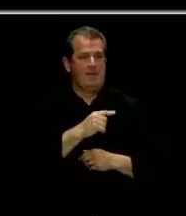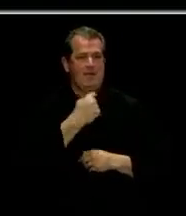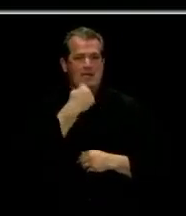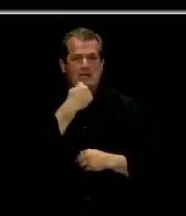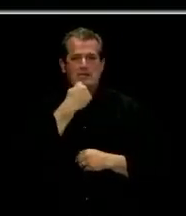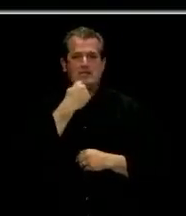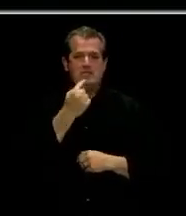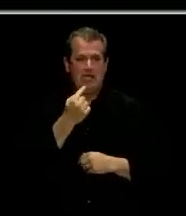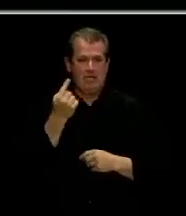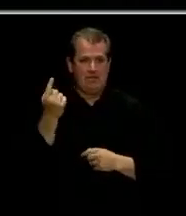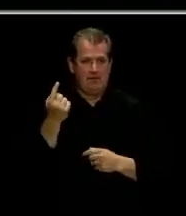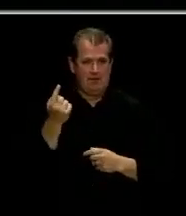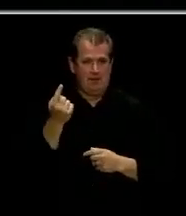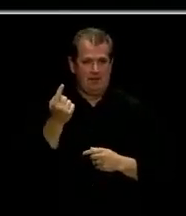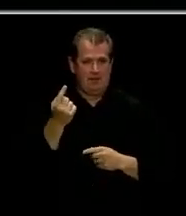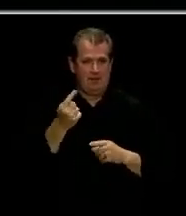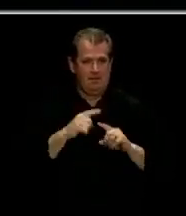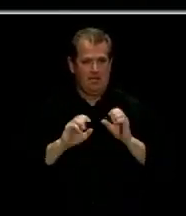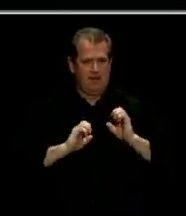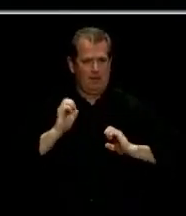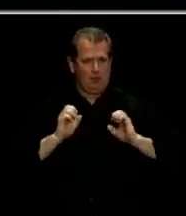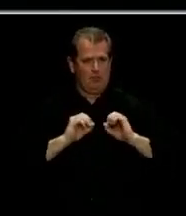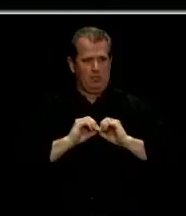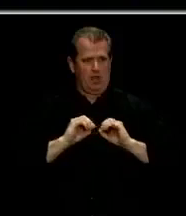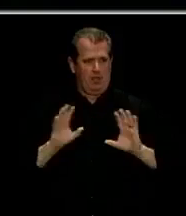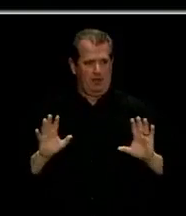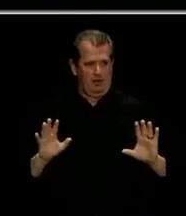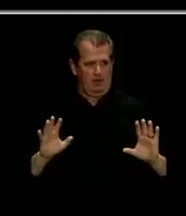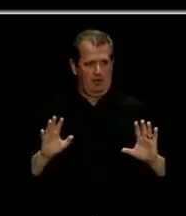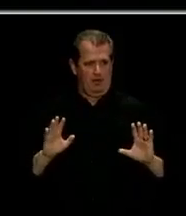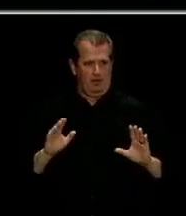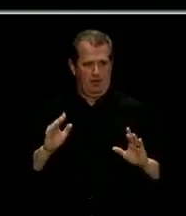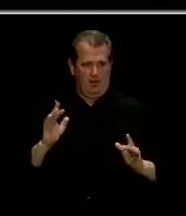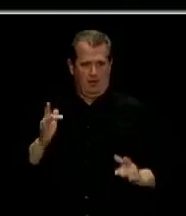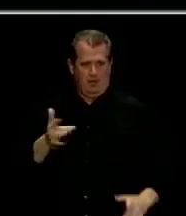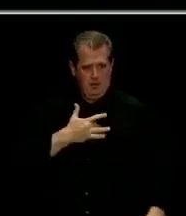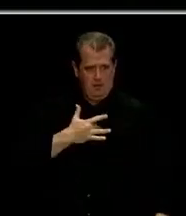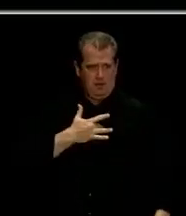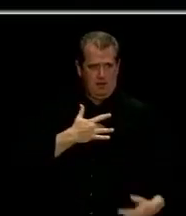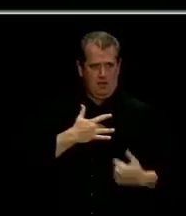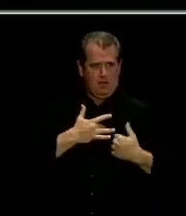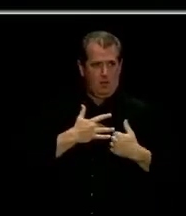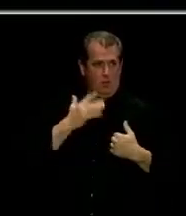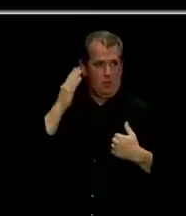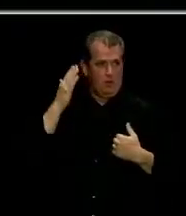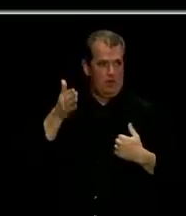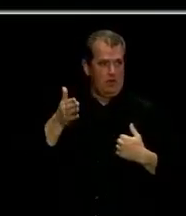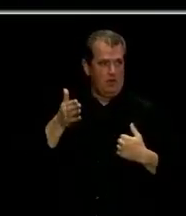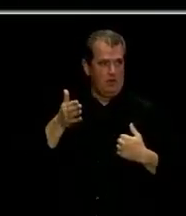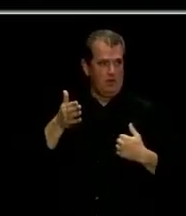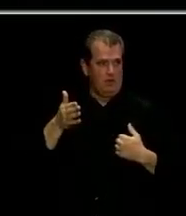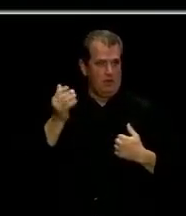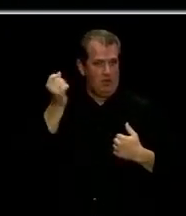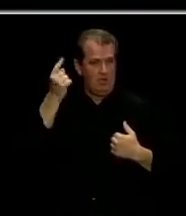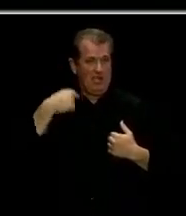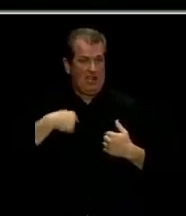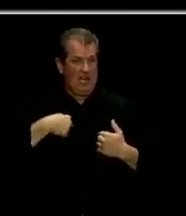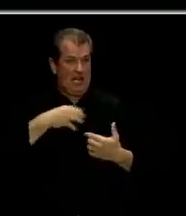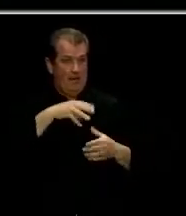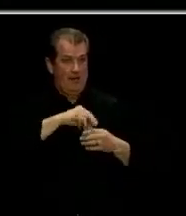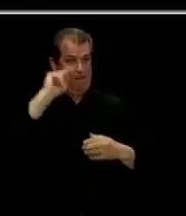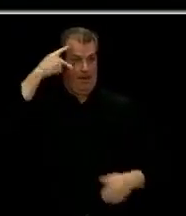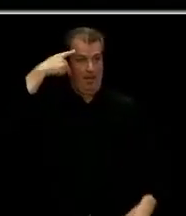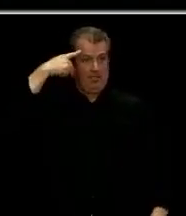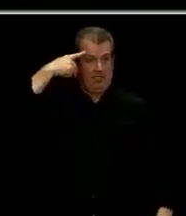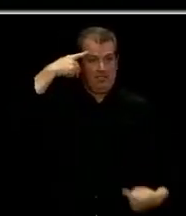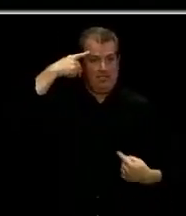that cuts right to your heart. The reason I'm in politics was because my son called me out. You